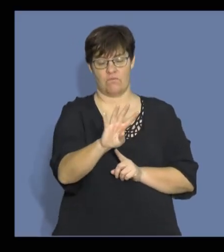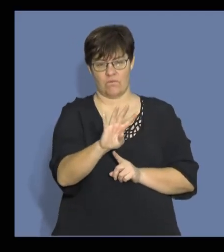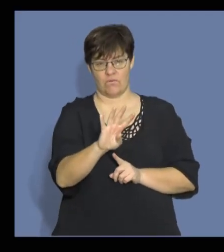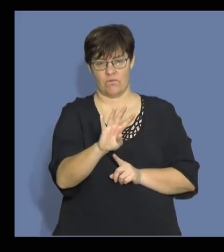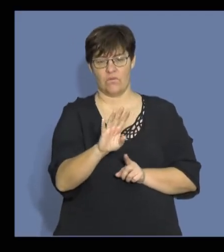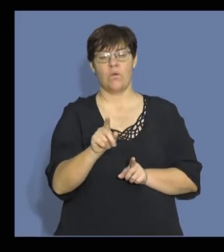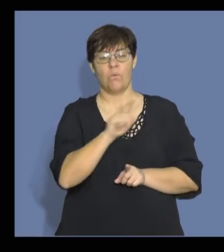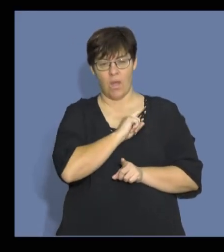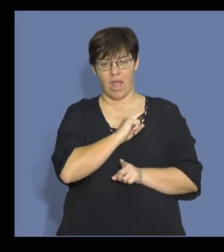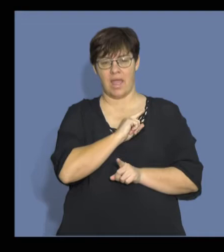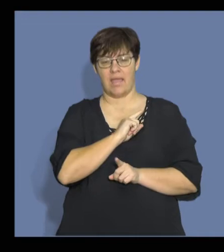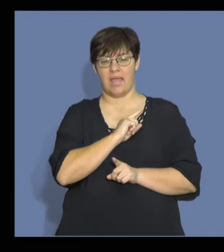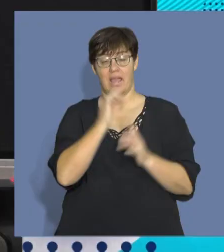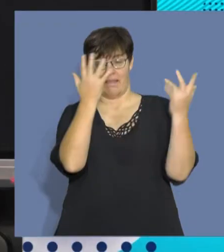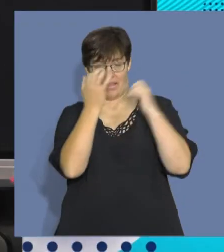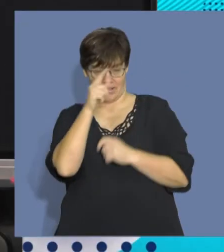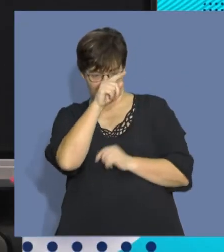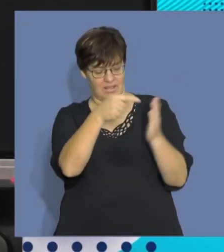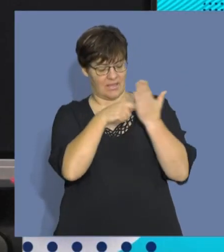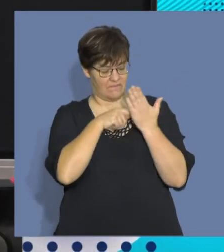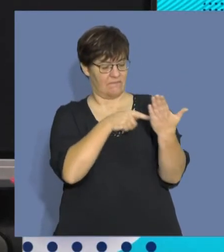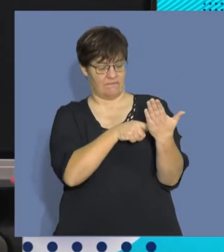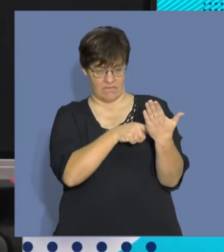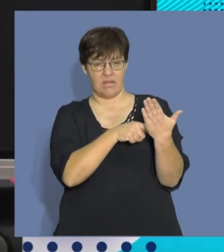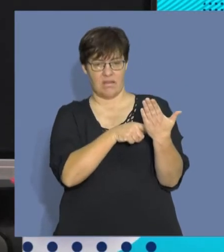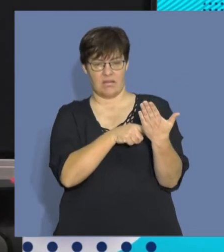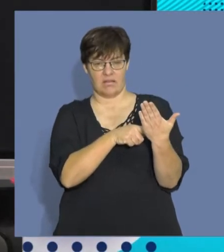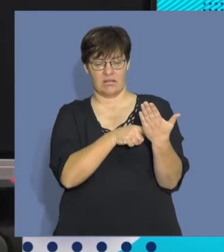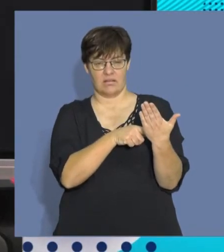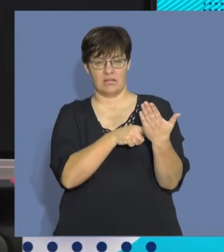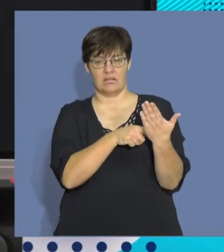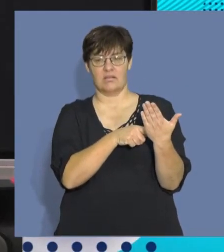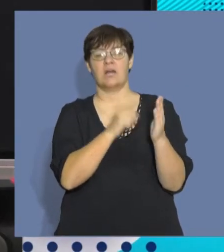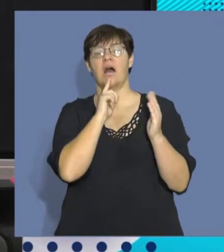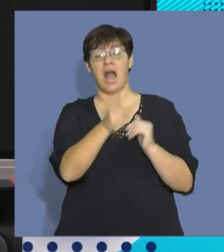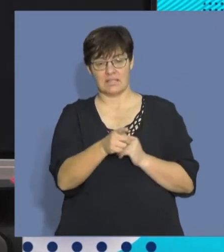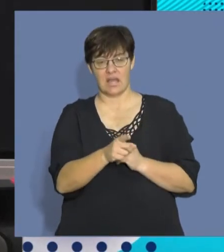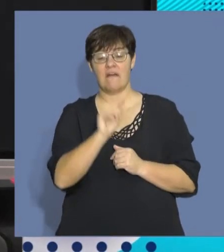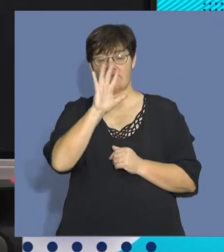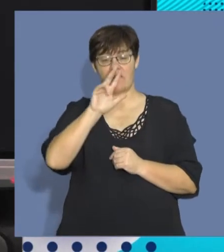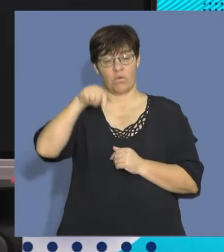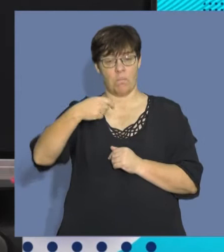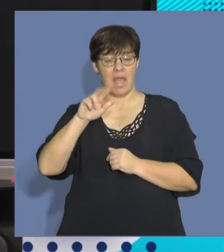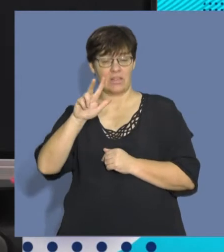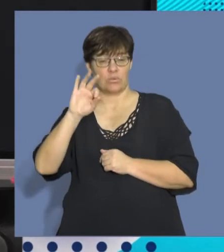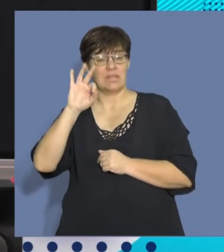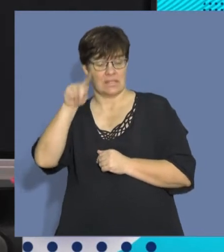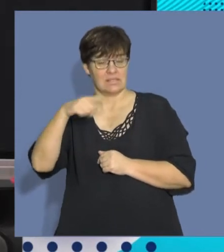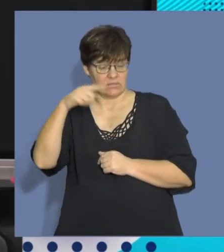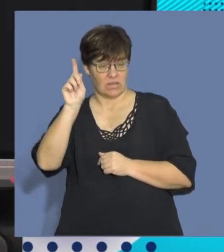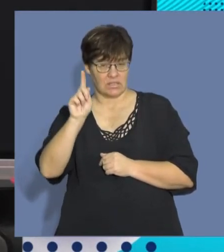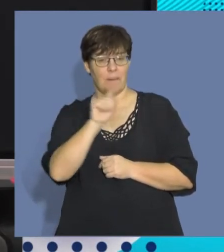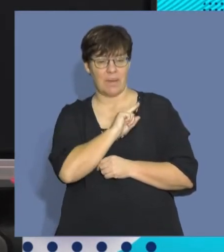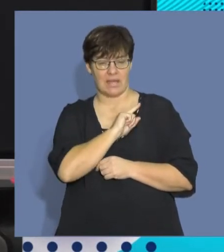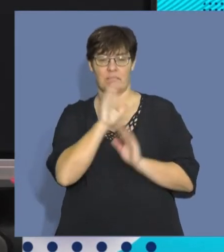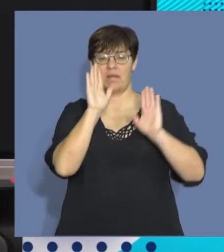34, like the calculator gives it to us. So if it gives it to us like that, the answer is 5,83, but I'm going to leave it